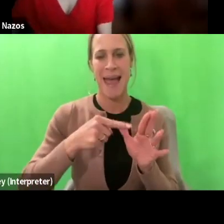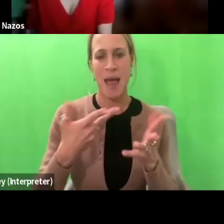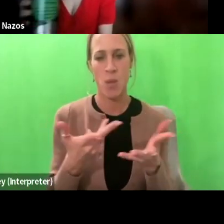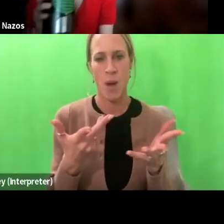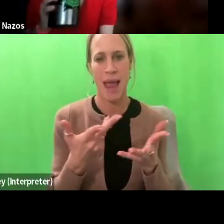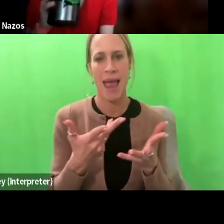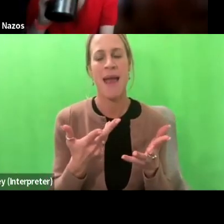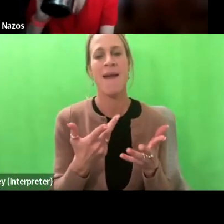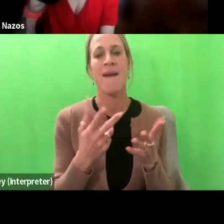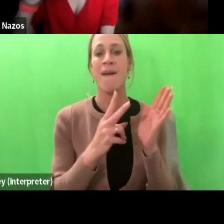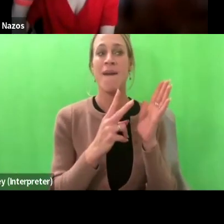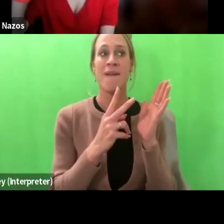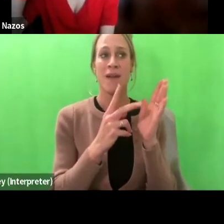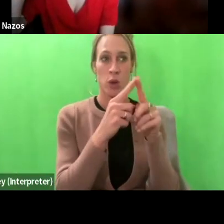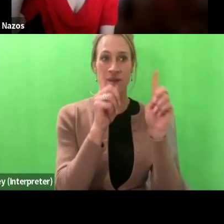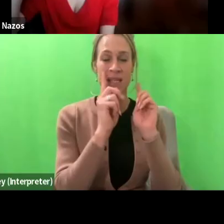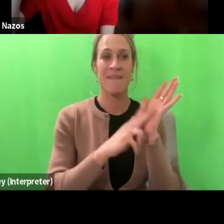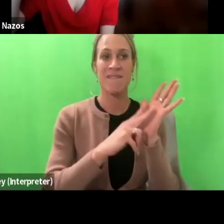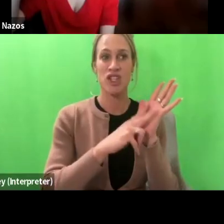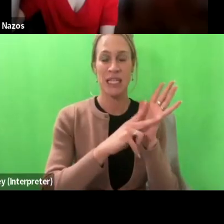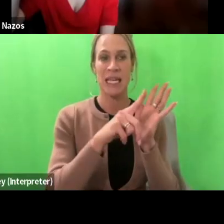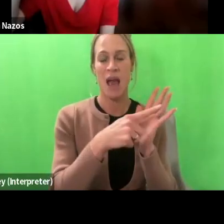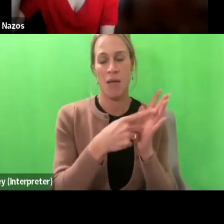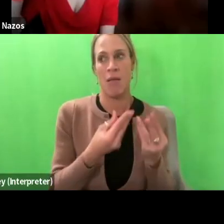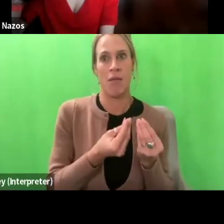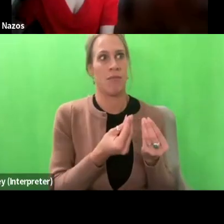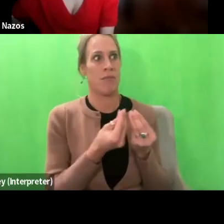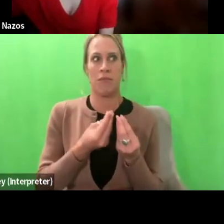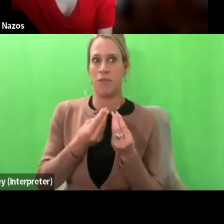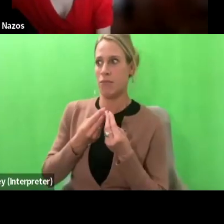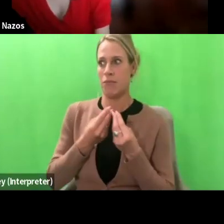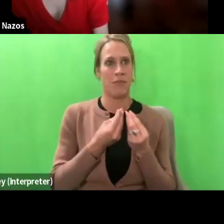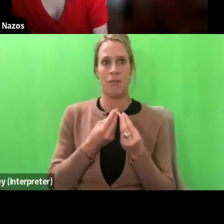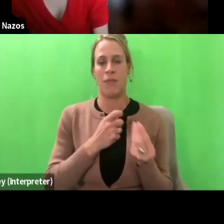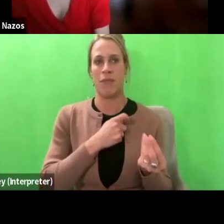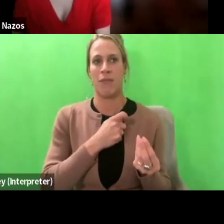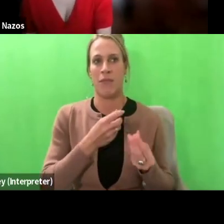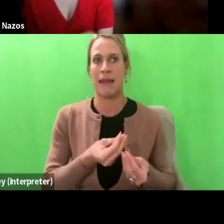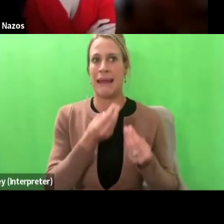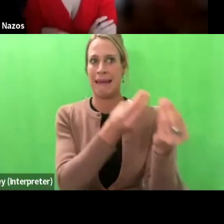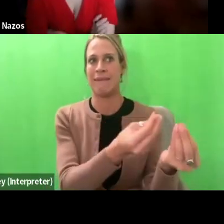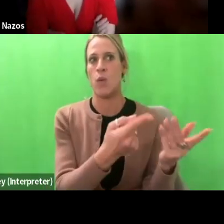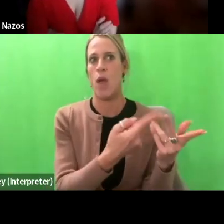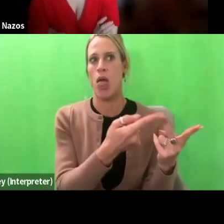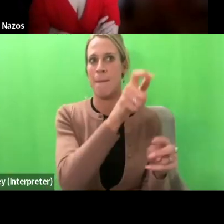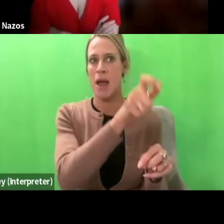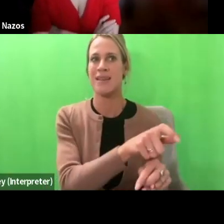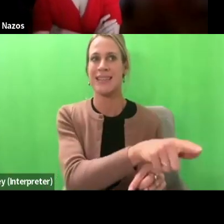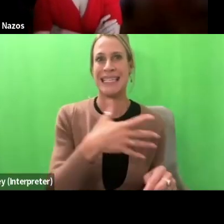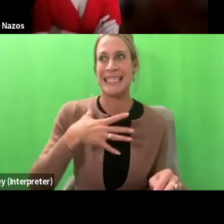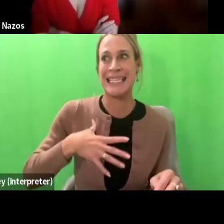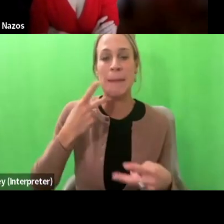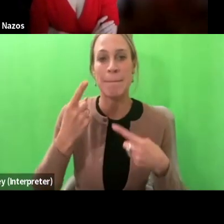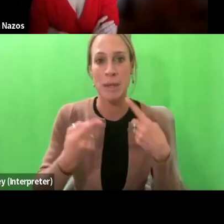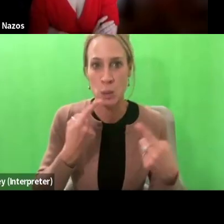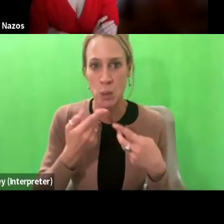prose poem came across the desk, I would give it to another editor. I don't know why. I needed the line break in order to hear the music of a poem. And it